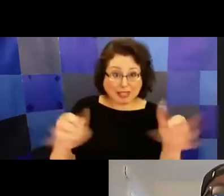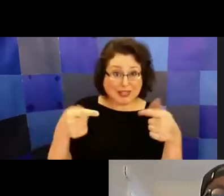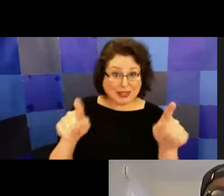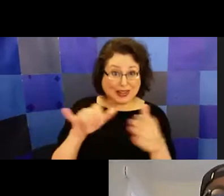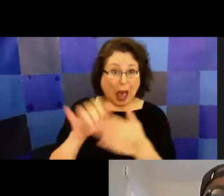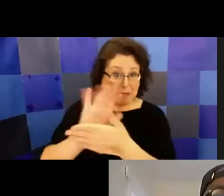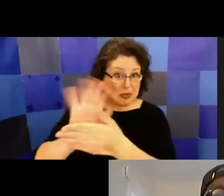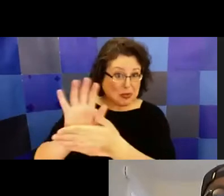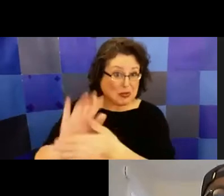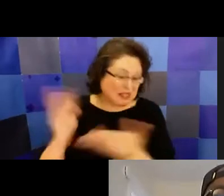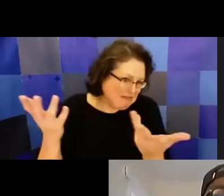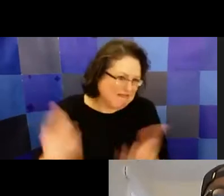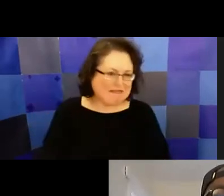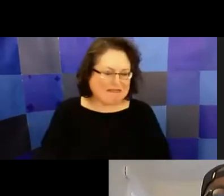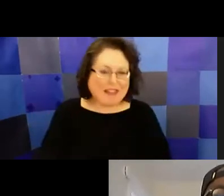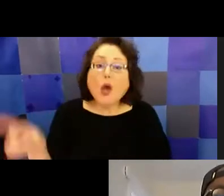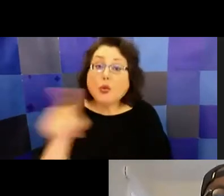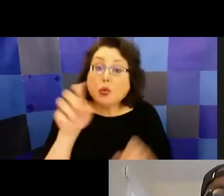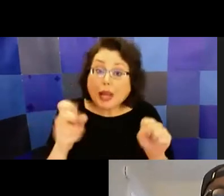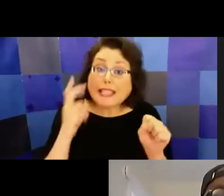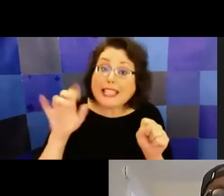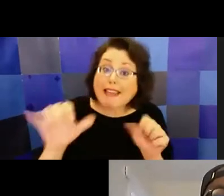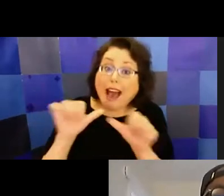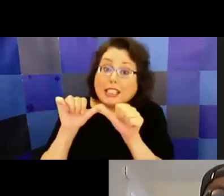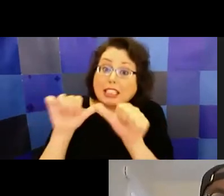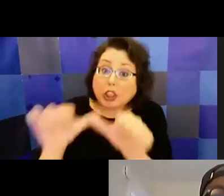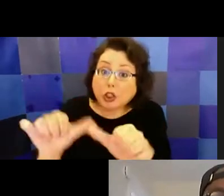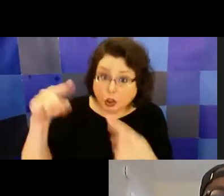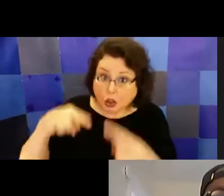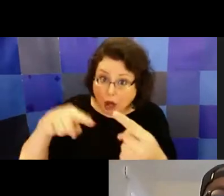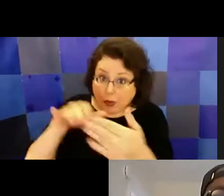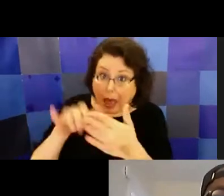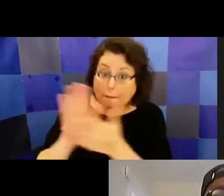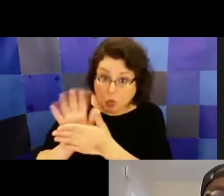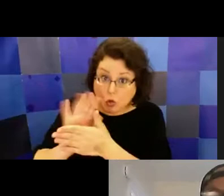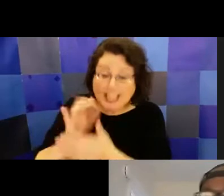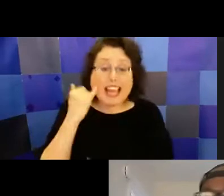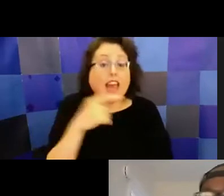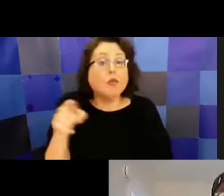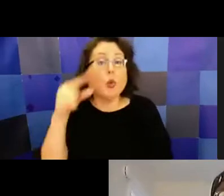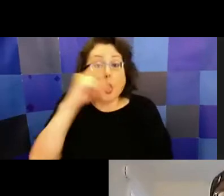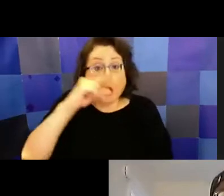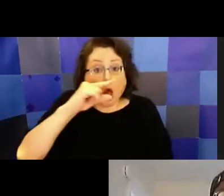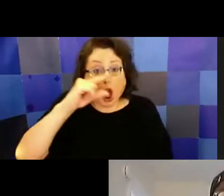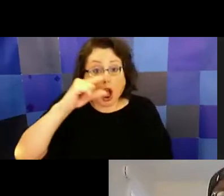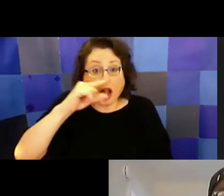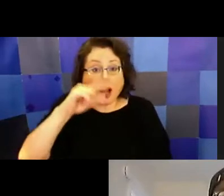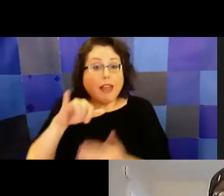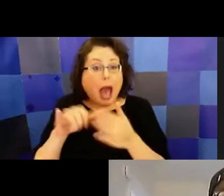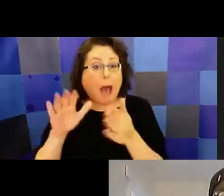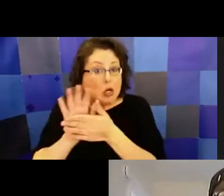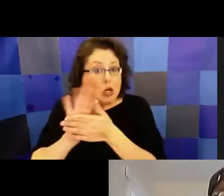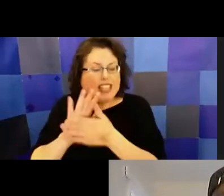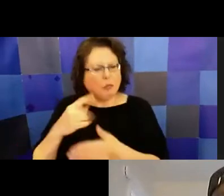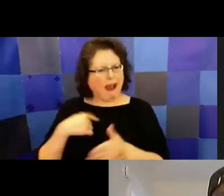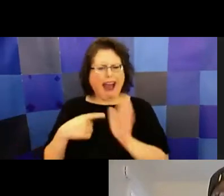during the movie. You can see Aluda Continua, by the way. I think if you just Google it, well, I think I found what I showed you was just